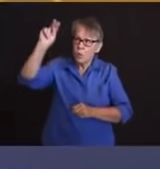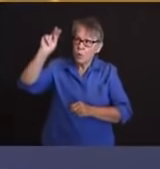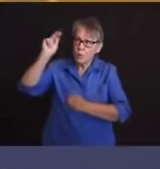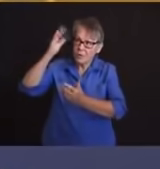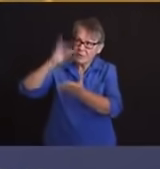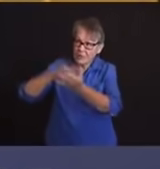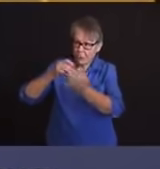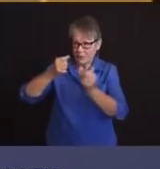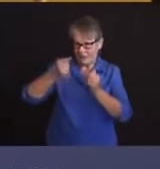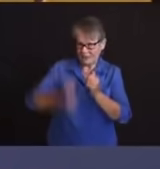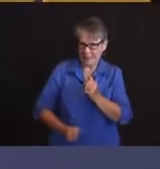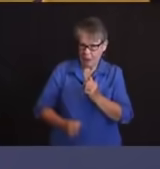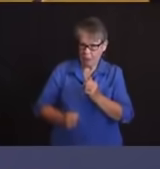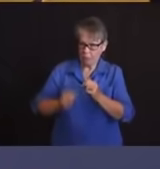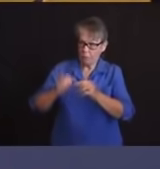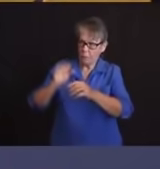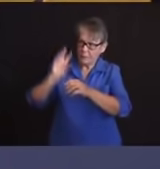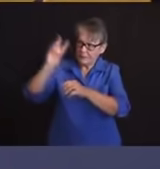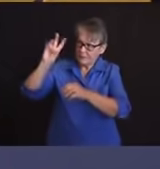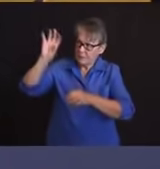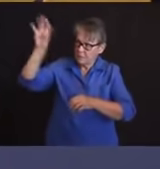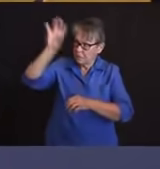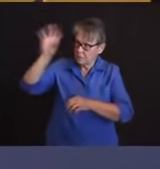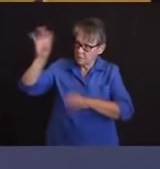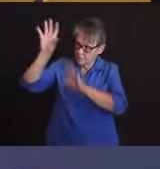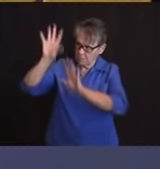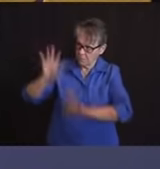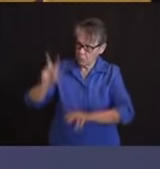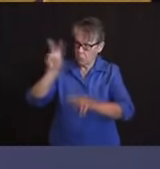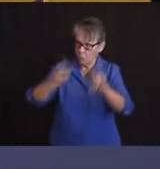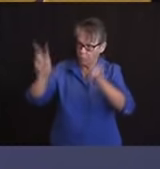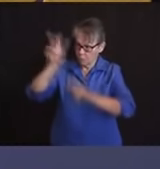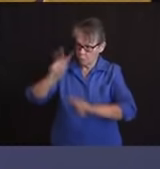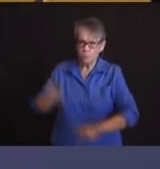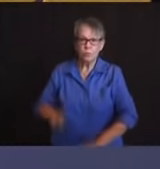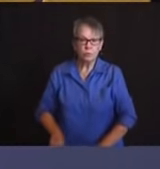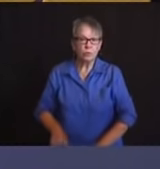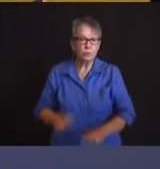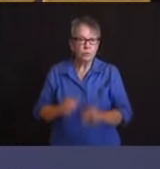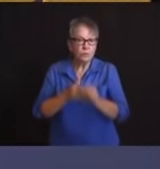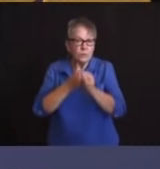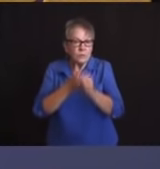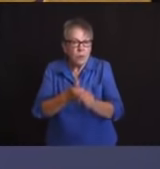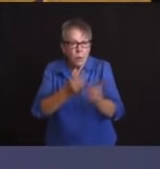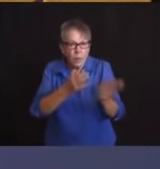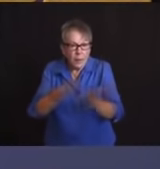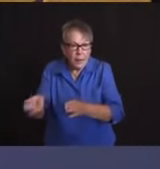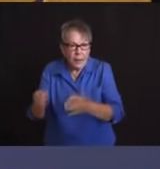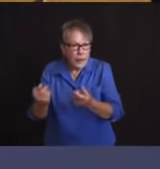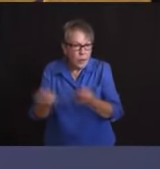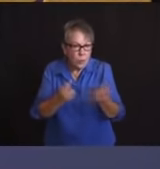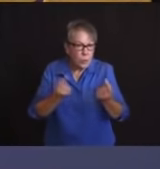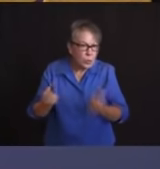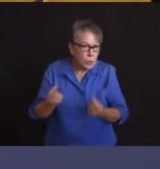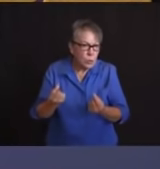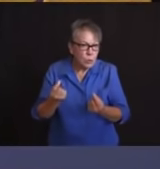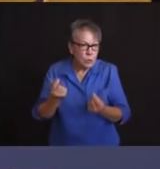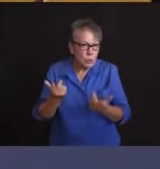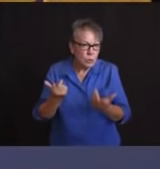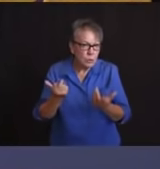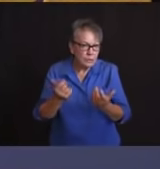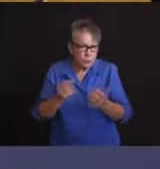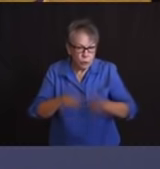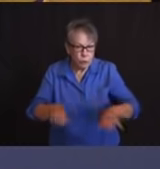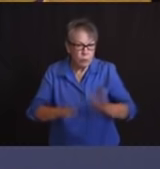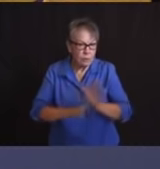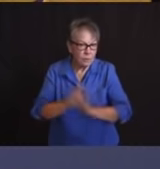Ed. Exactly what the commissioner said. It is spelled out. There are a whole lot of different possible scenarios. It